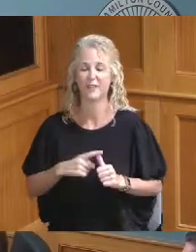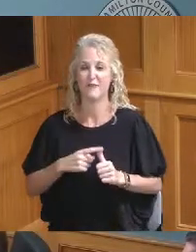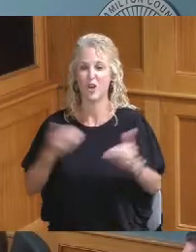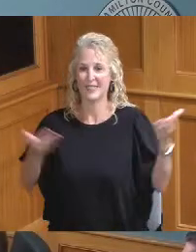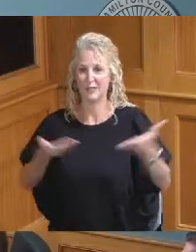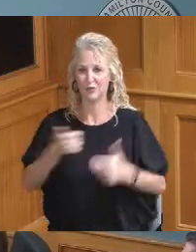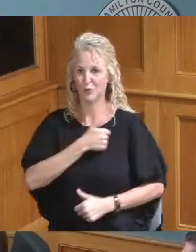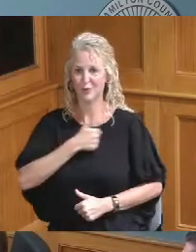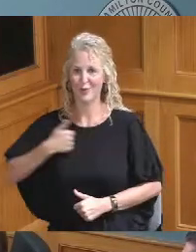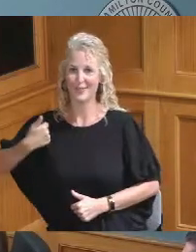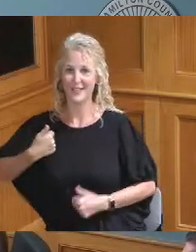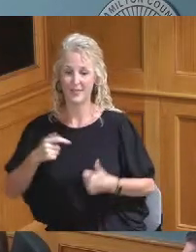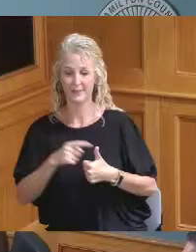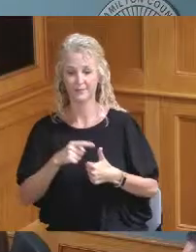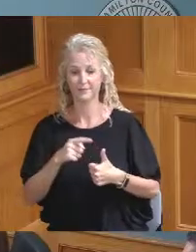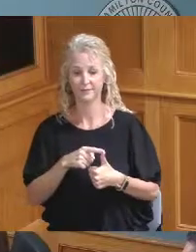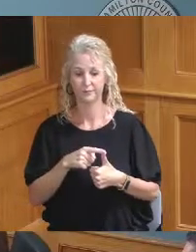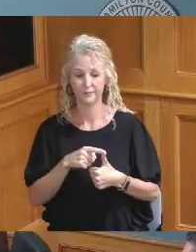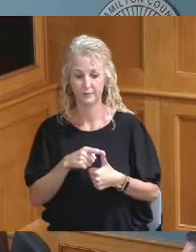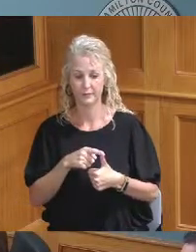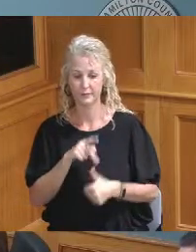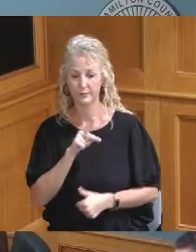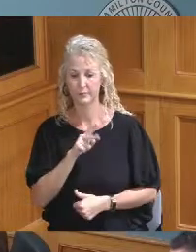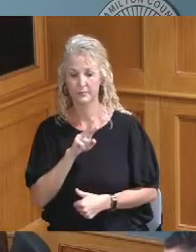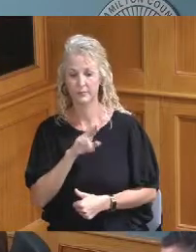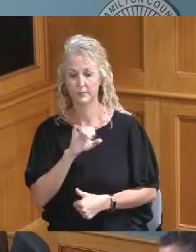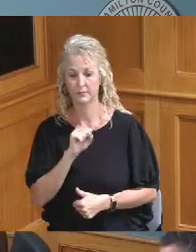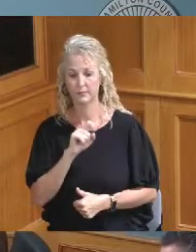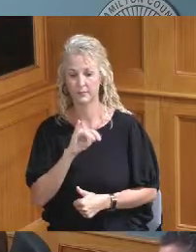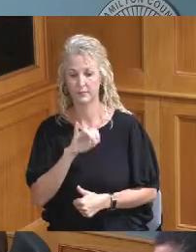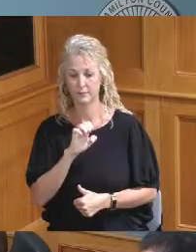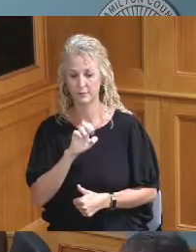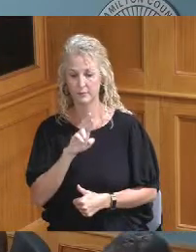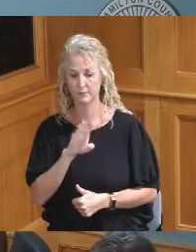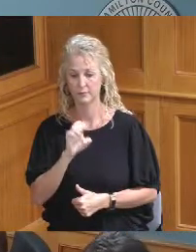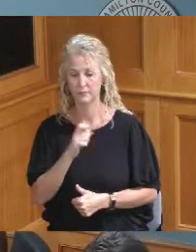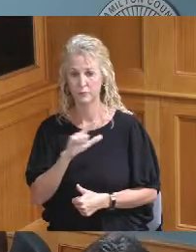at the dais first. So Christy, we'll start with you. Christy Rischel, Assistant Clerk.